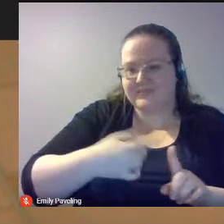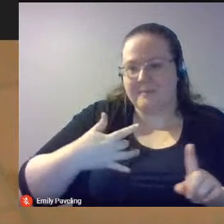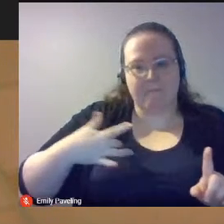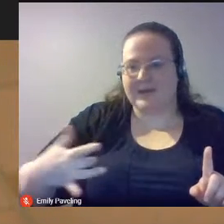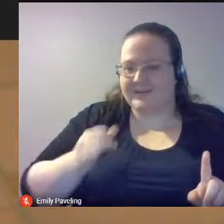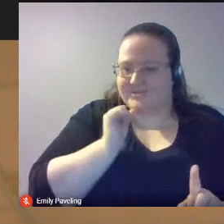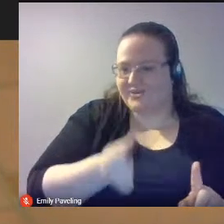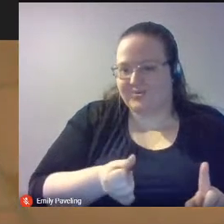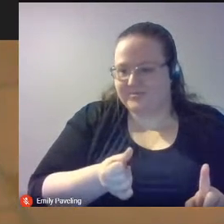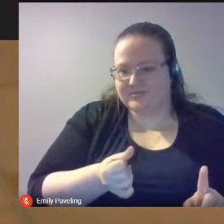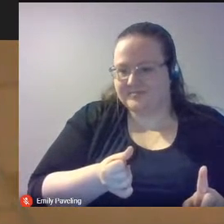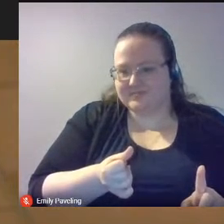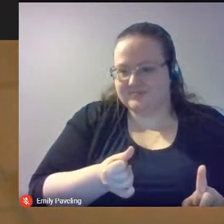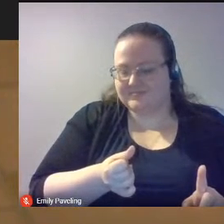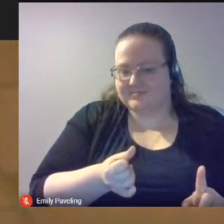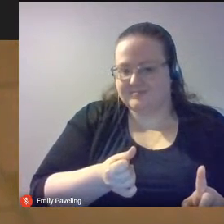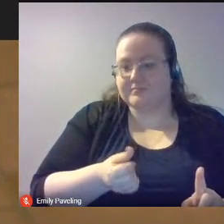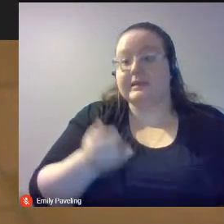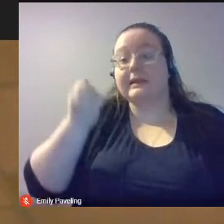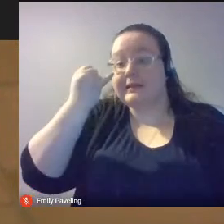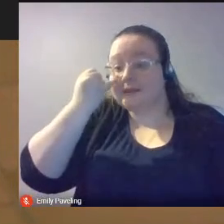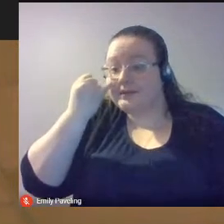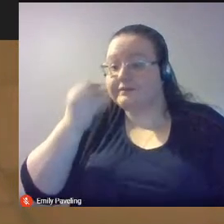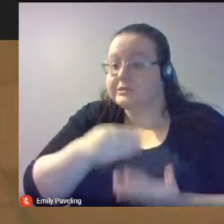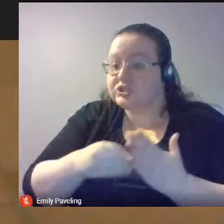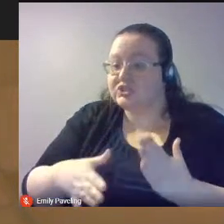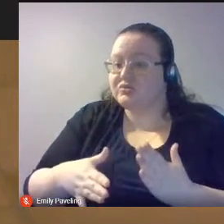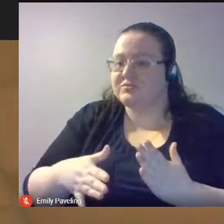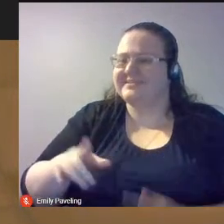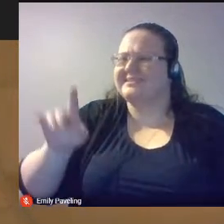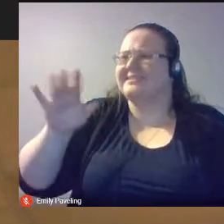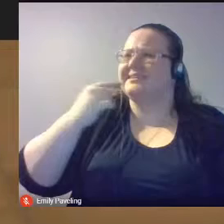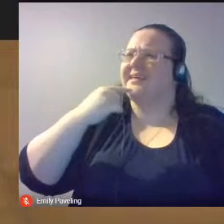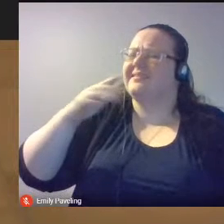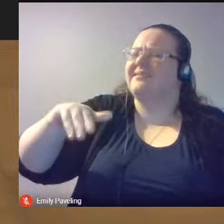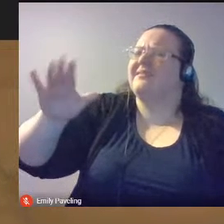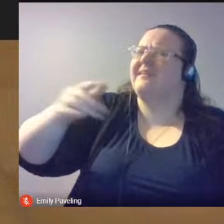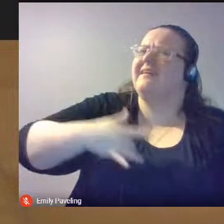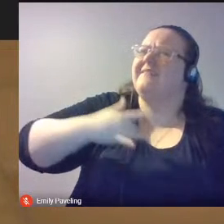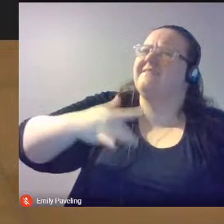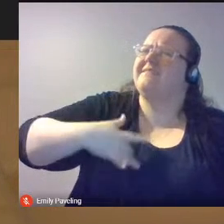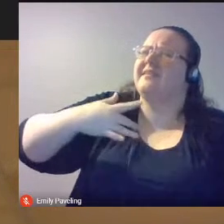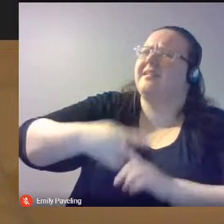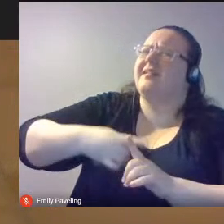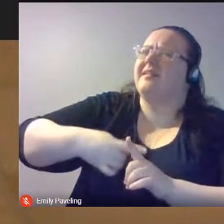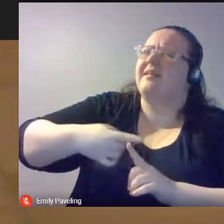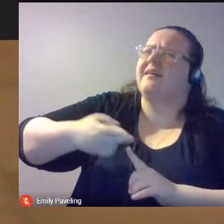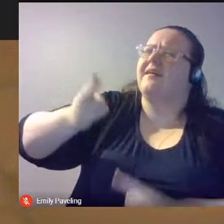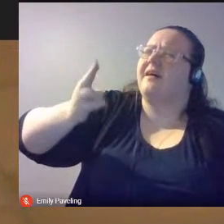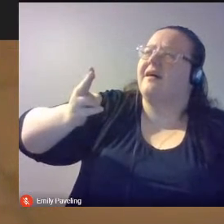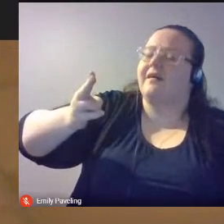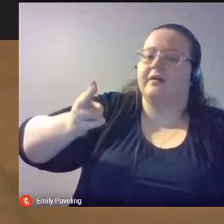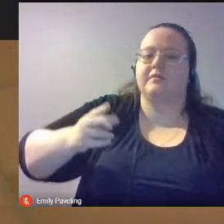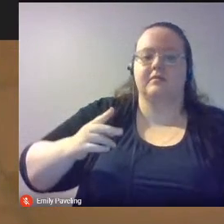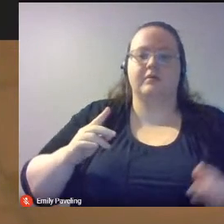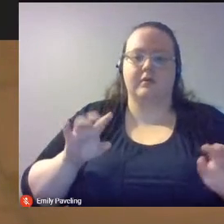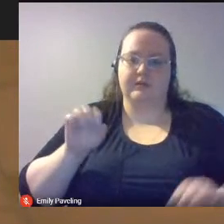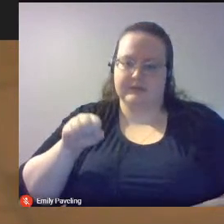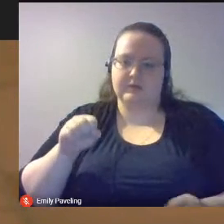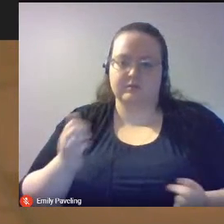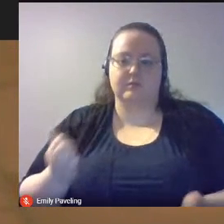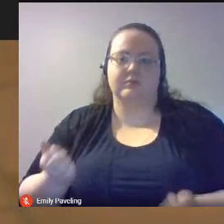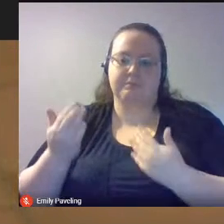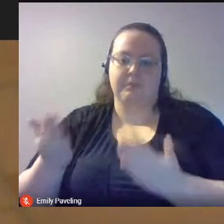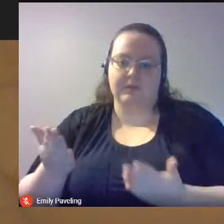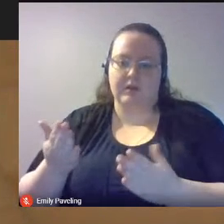illness. Should a student complain of fever while they're in the school setting, a temperature check is recommended, and